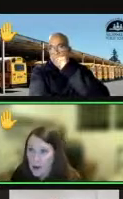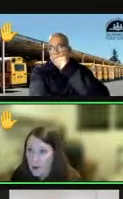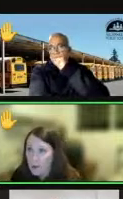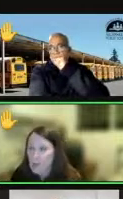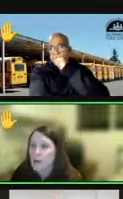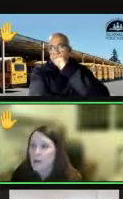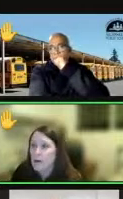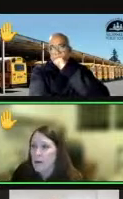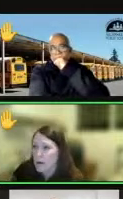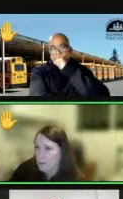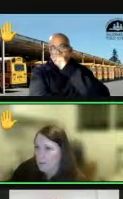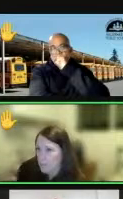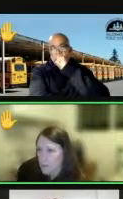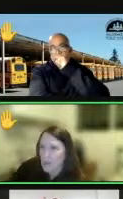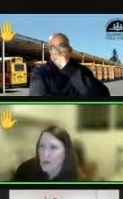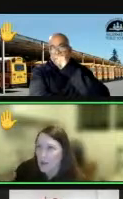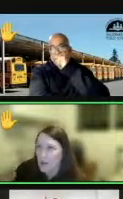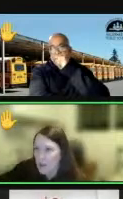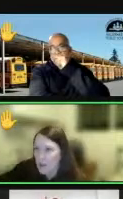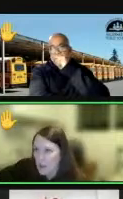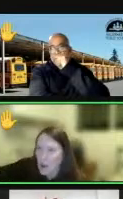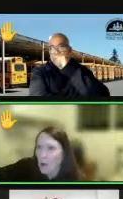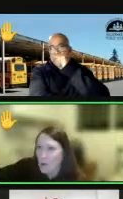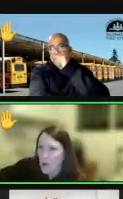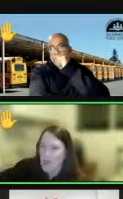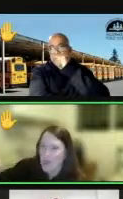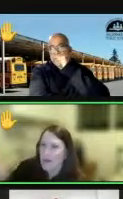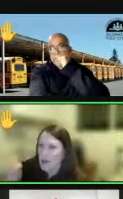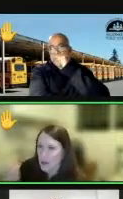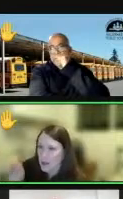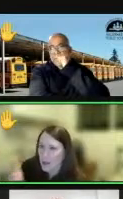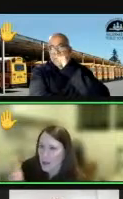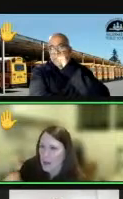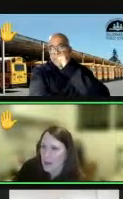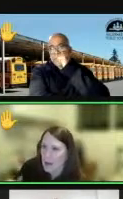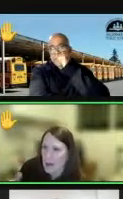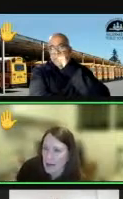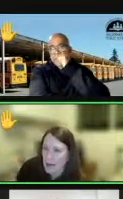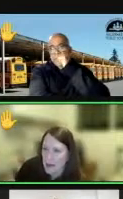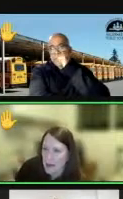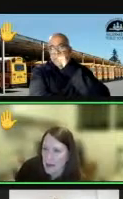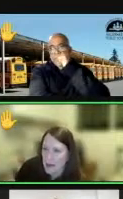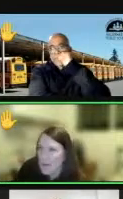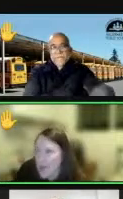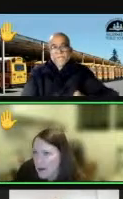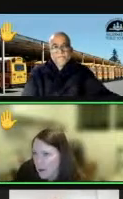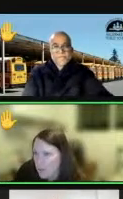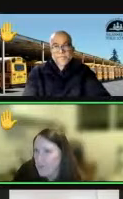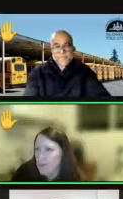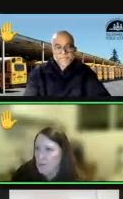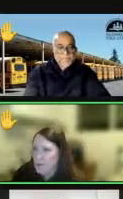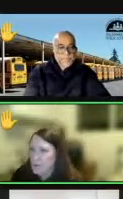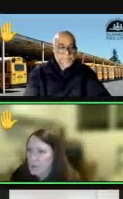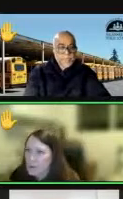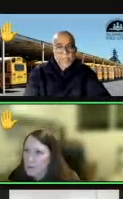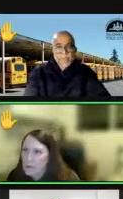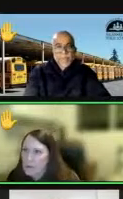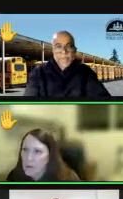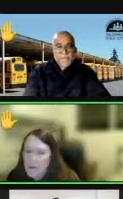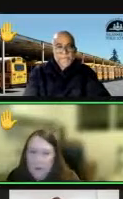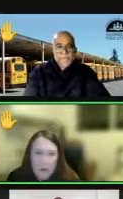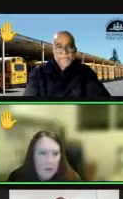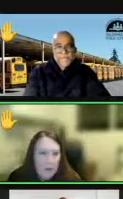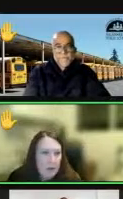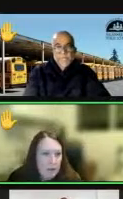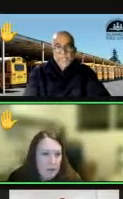higher to get to a total compensation that is competitive would